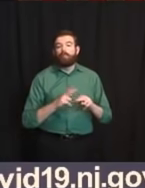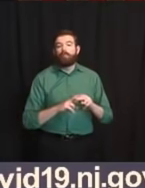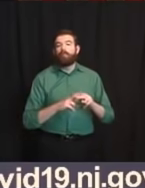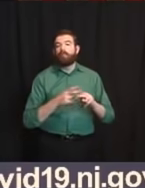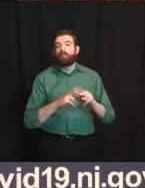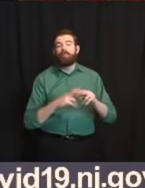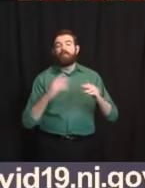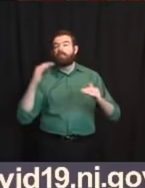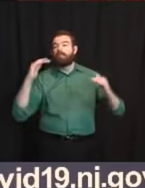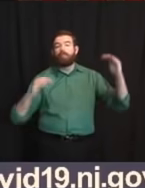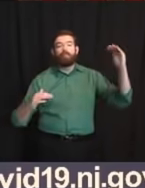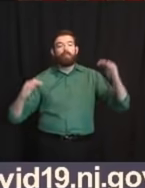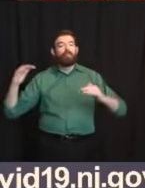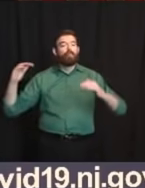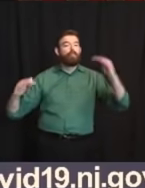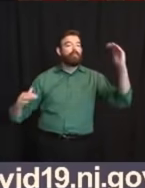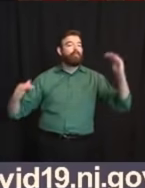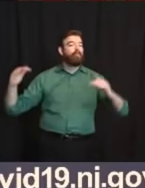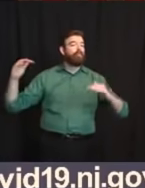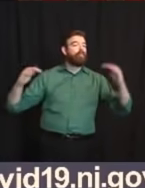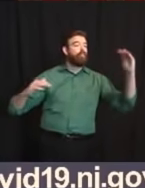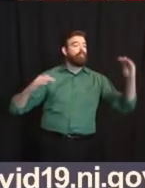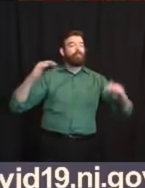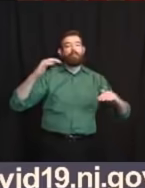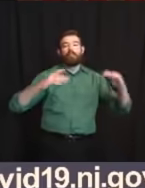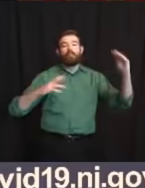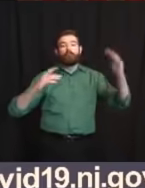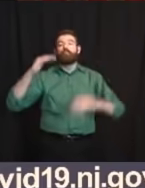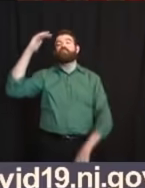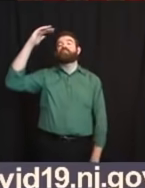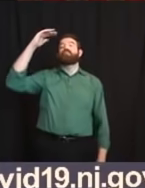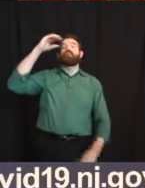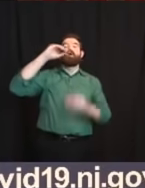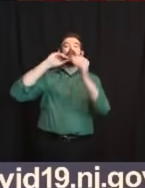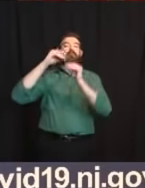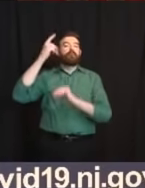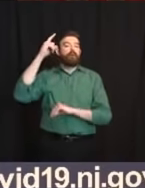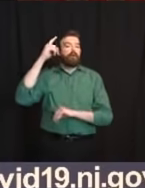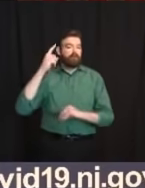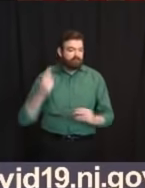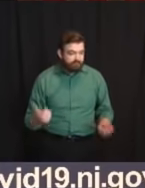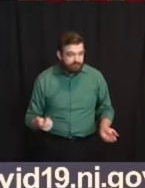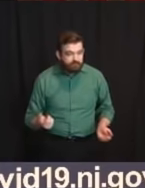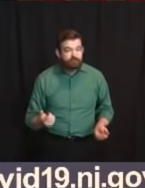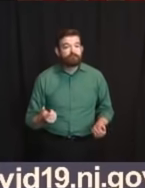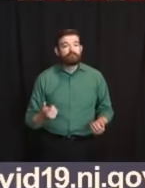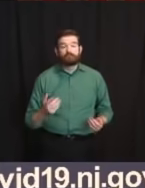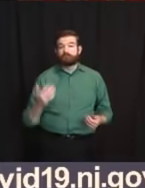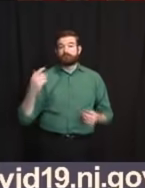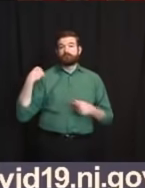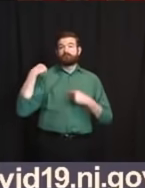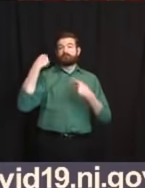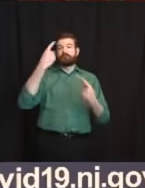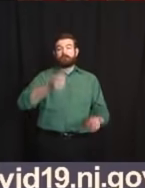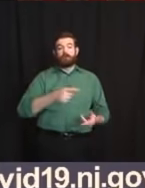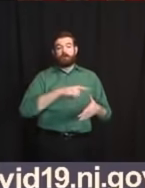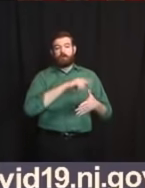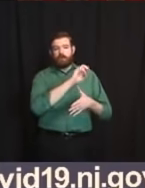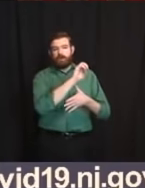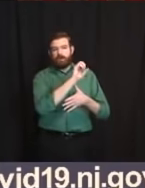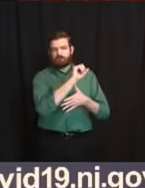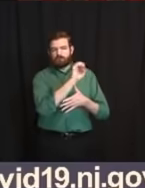the gap has been shrinking, and it was first Essex, and now Hudson, and Essex, I might add,